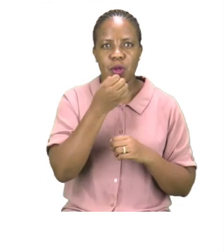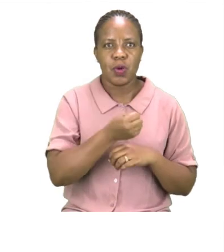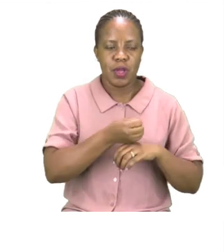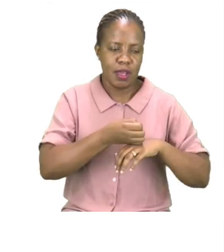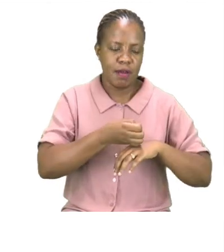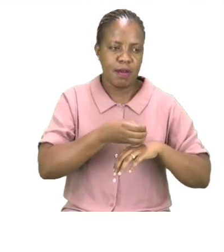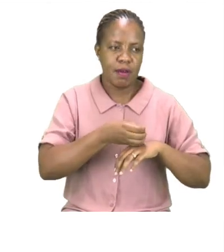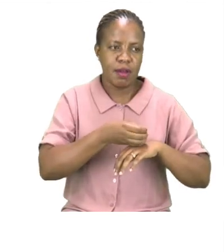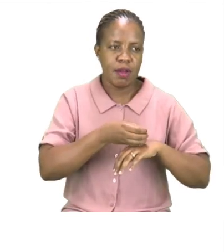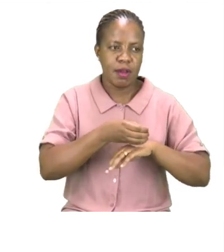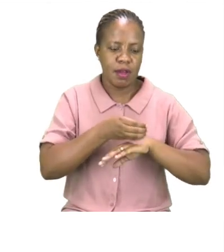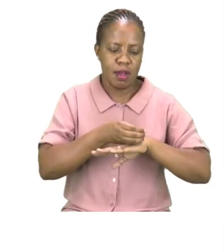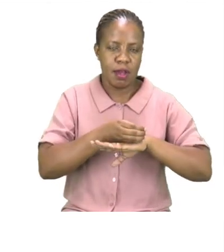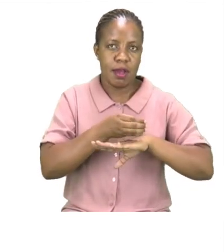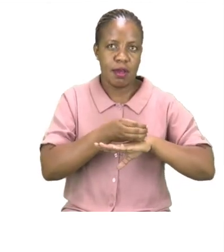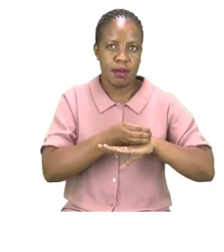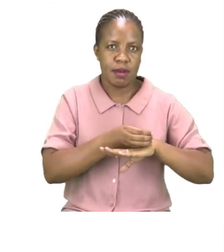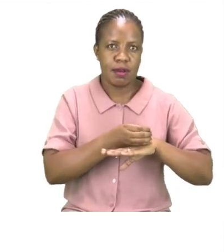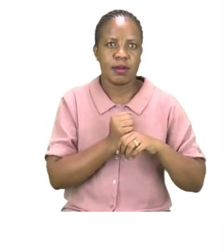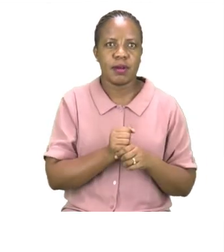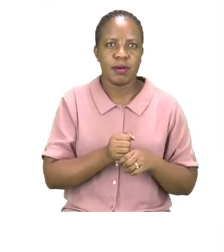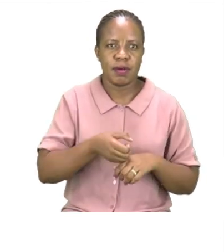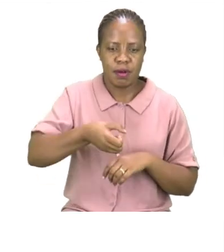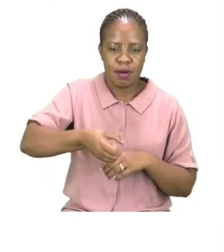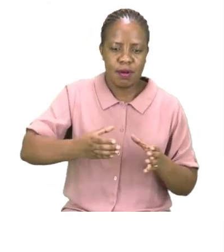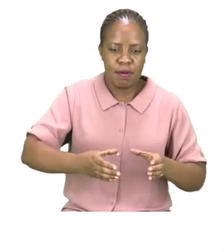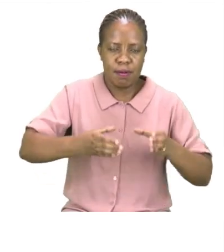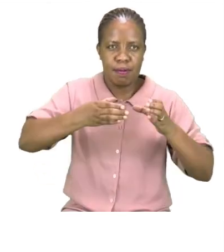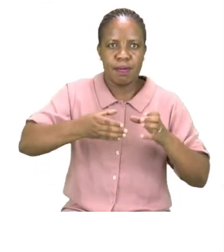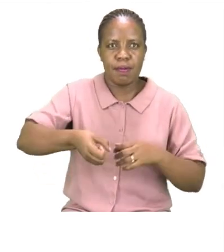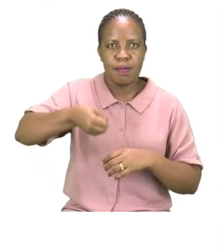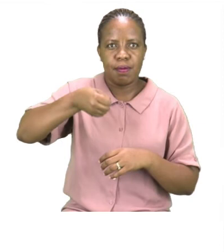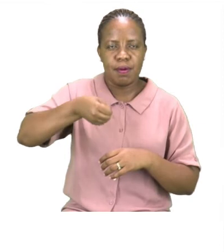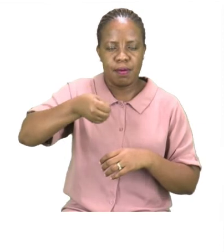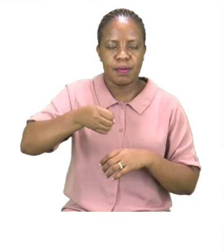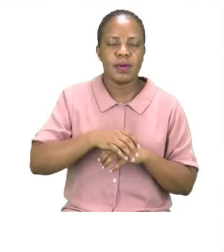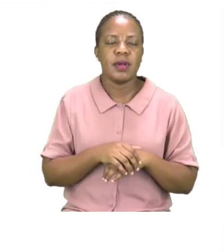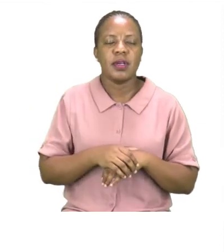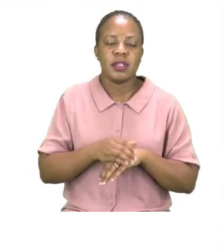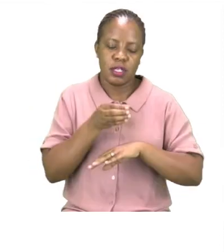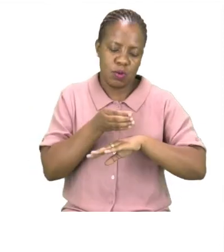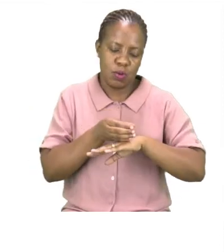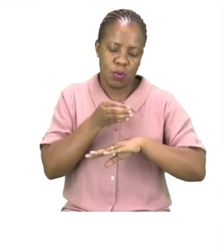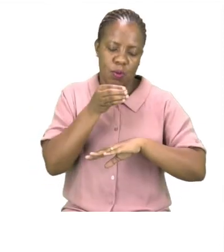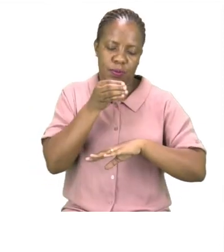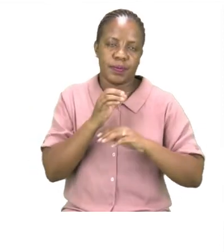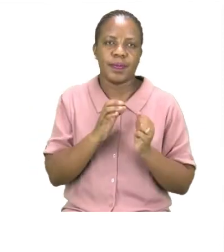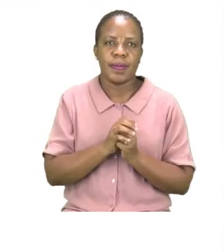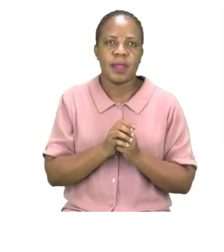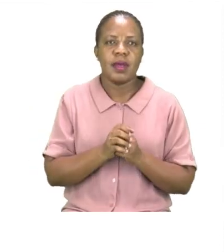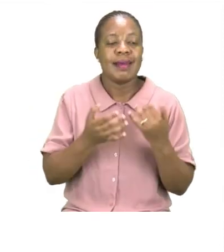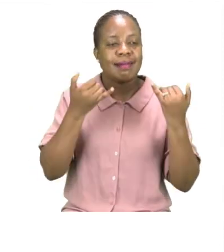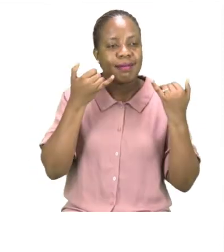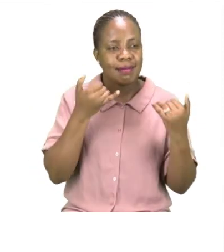a bucket. So it is asking you to circle the container that can hold more